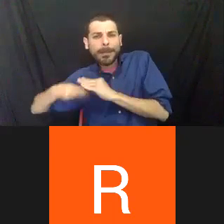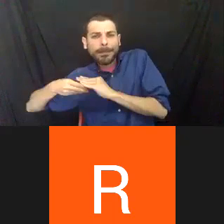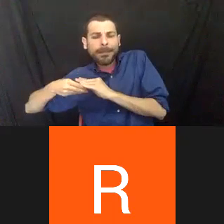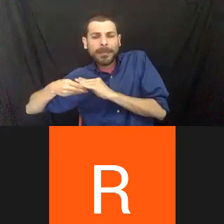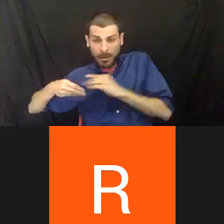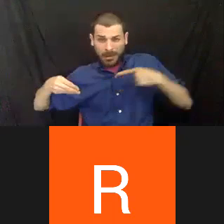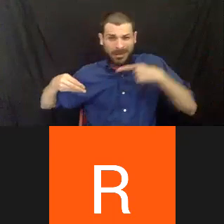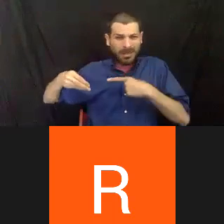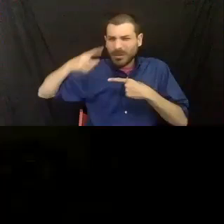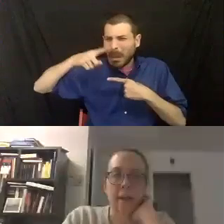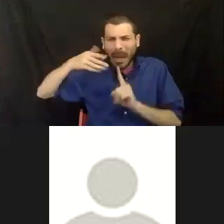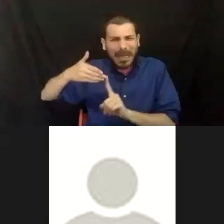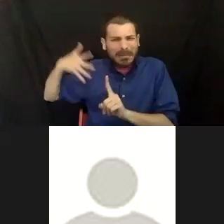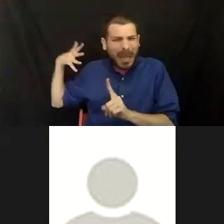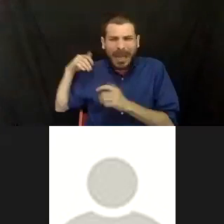chat.